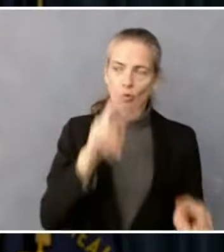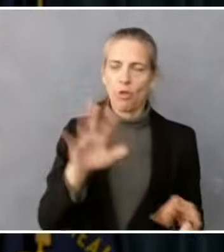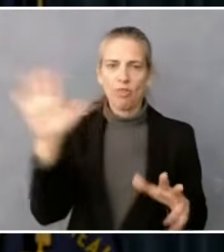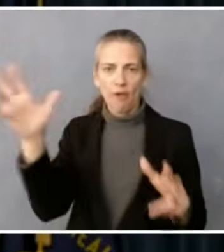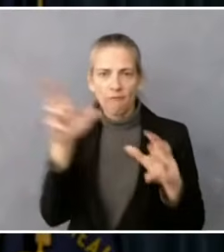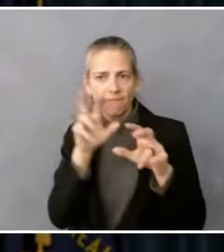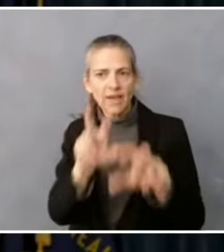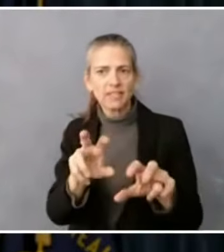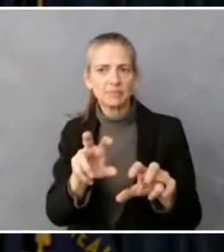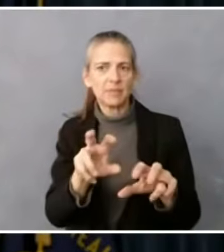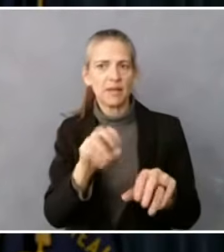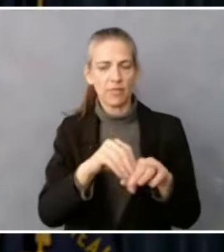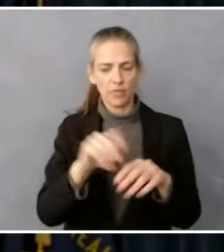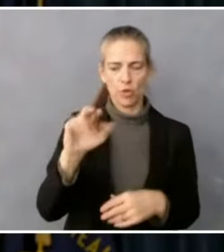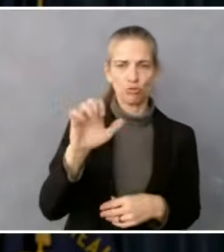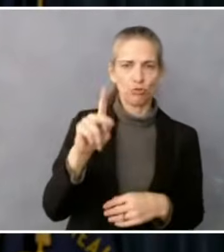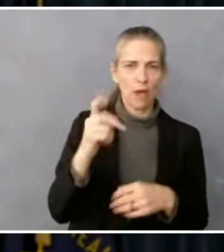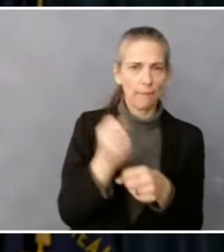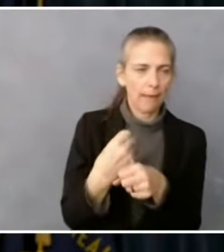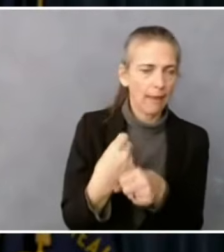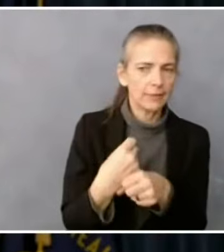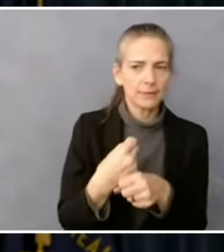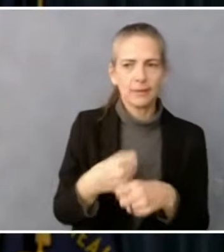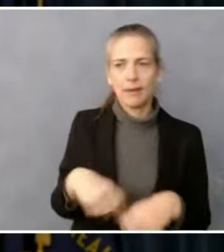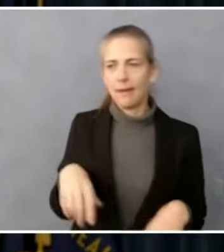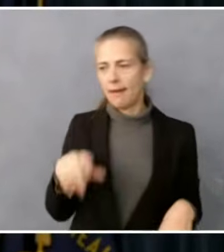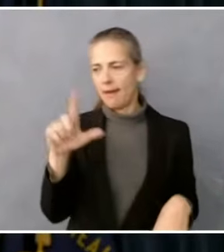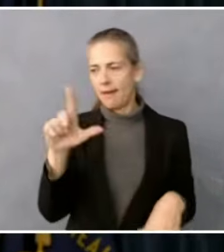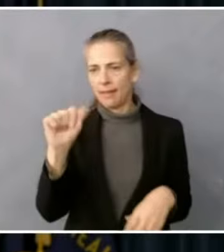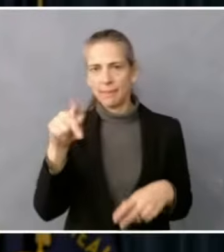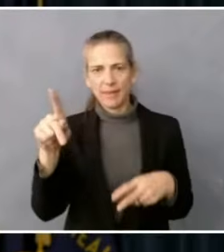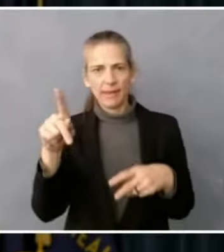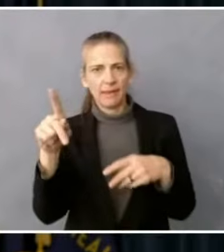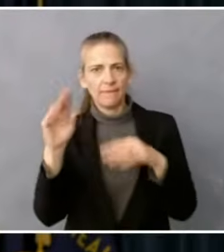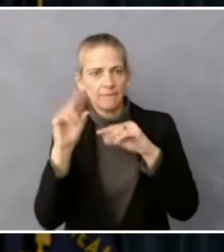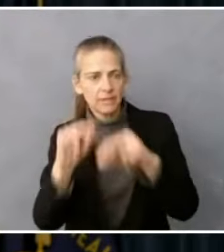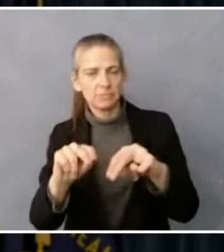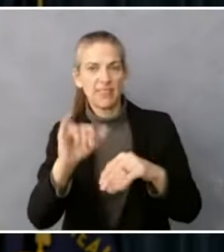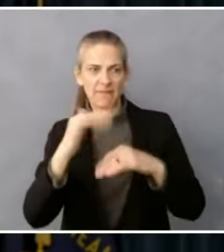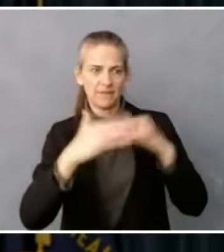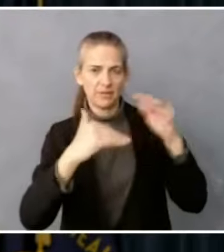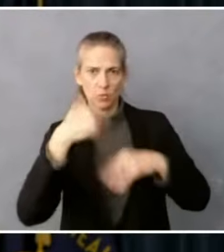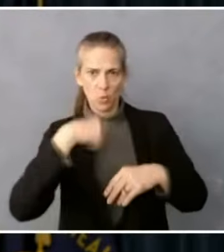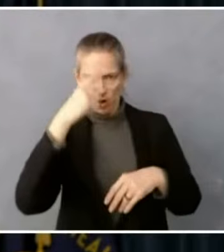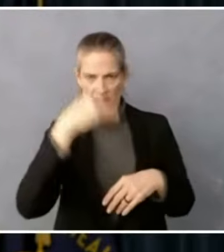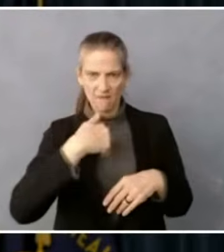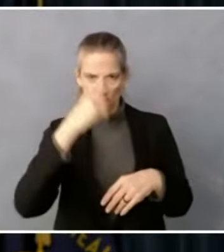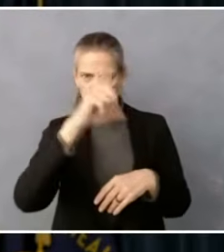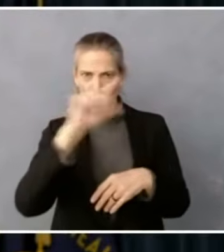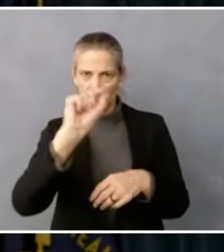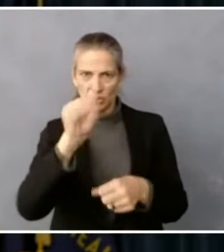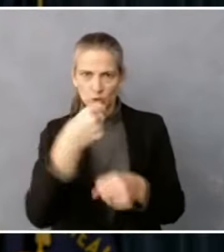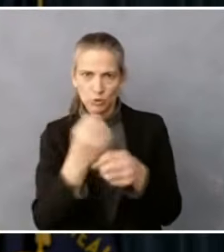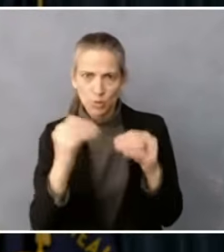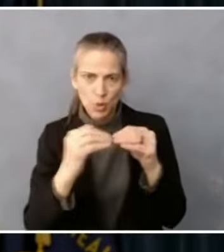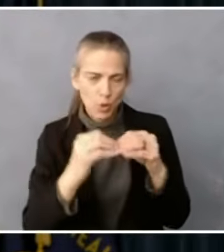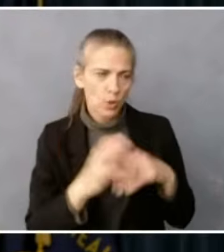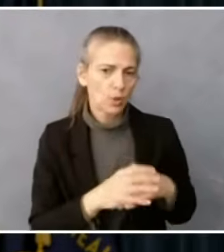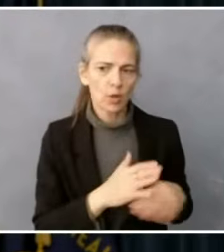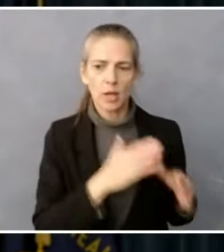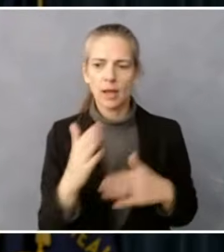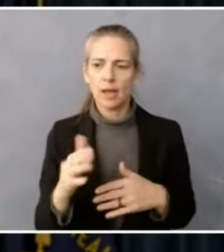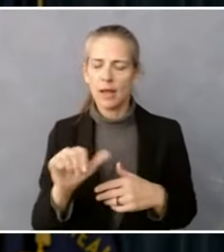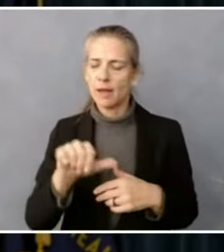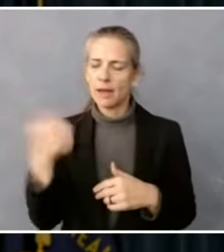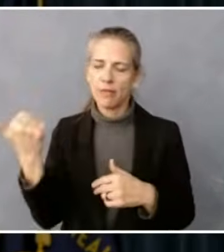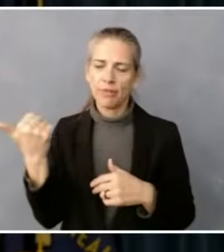plant, the investments in LAP, where we're going to have that facility for another 20 years, and other investments they've made. Ford